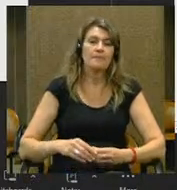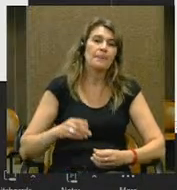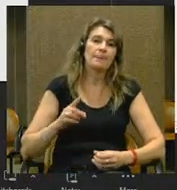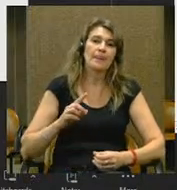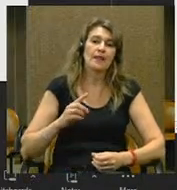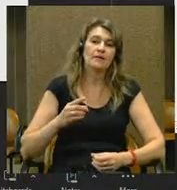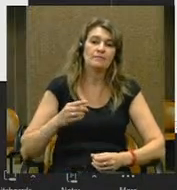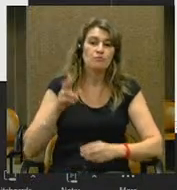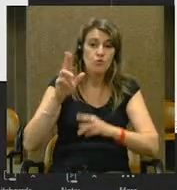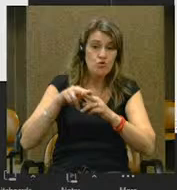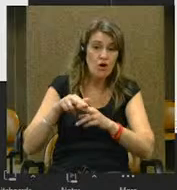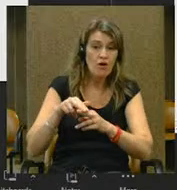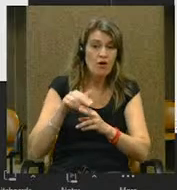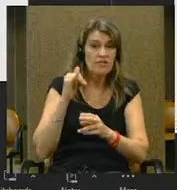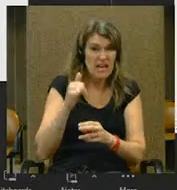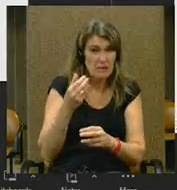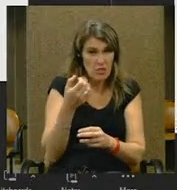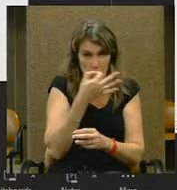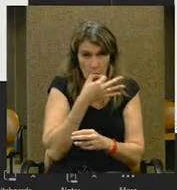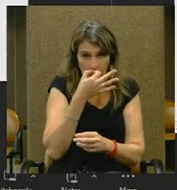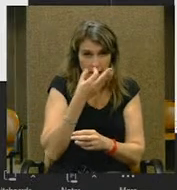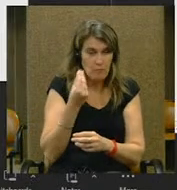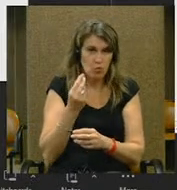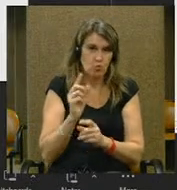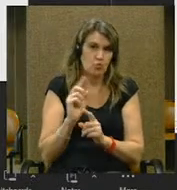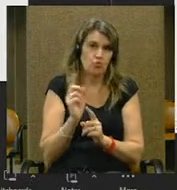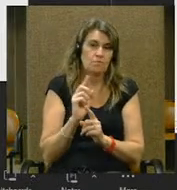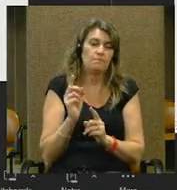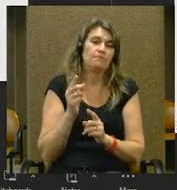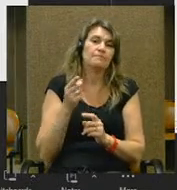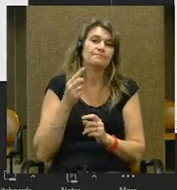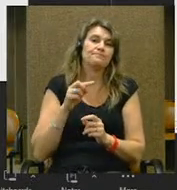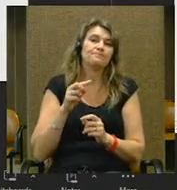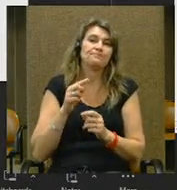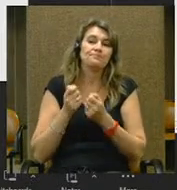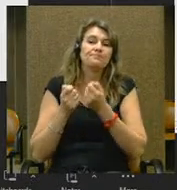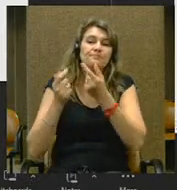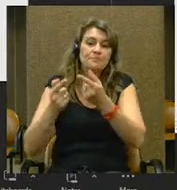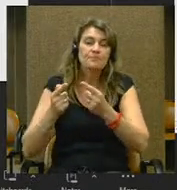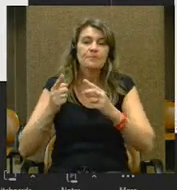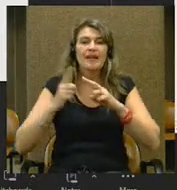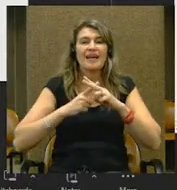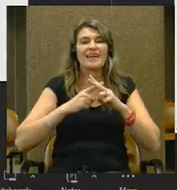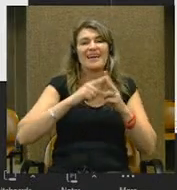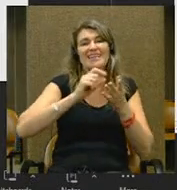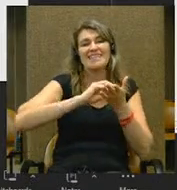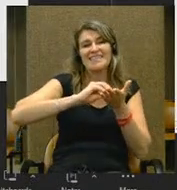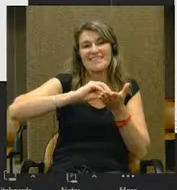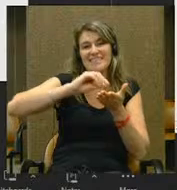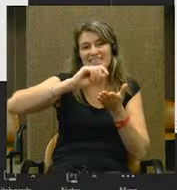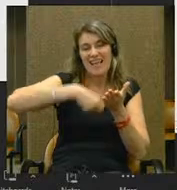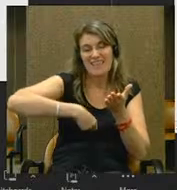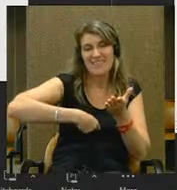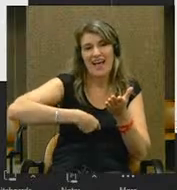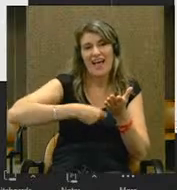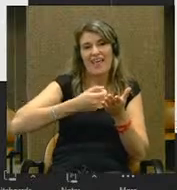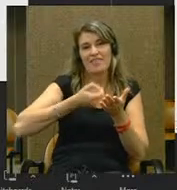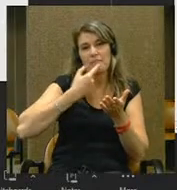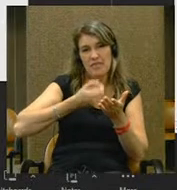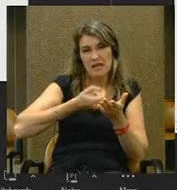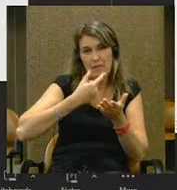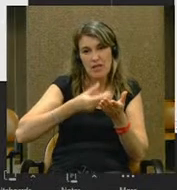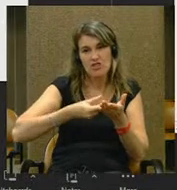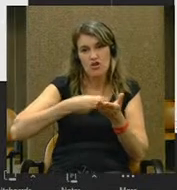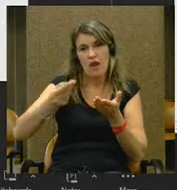problem. It's also essential to name and address the underlying cause of drug prohibition, which is creating this